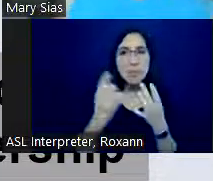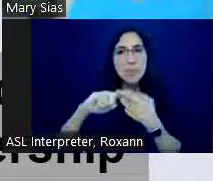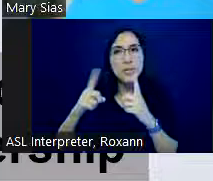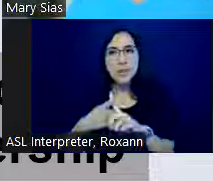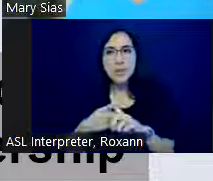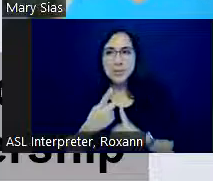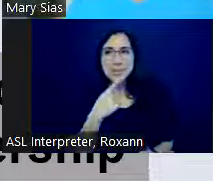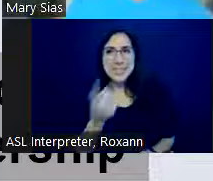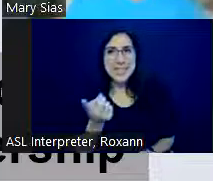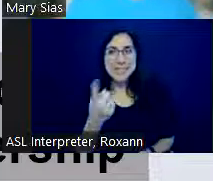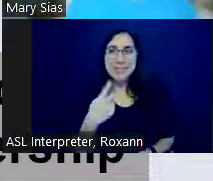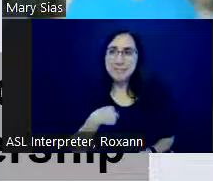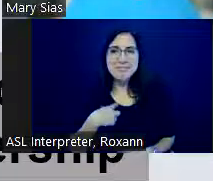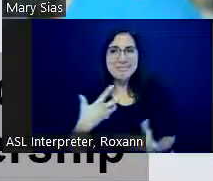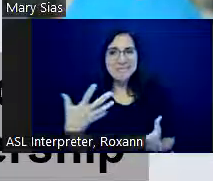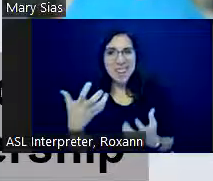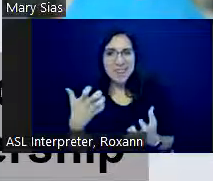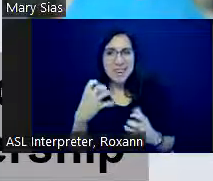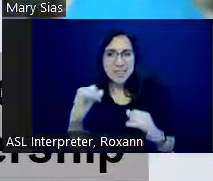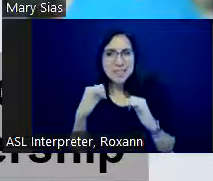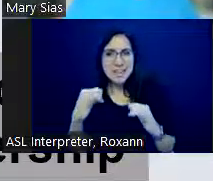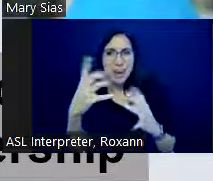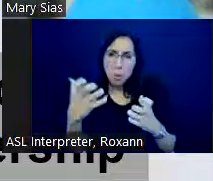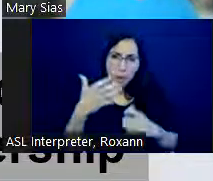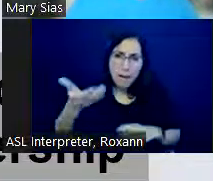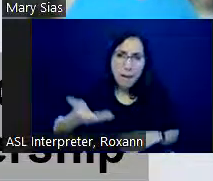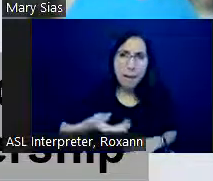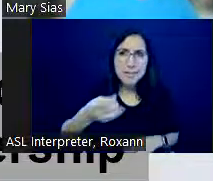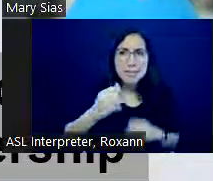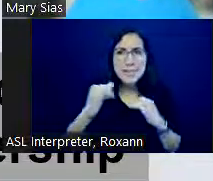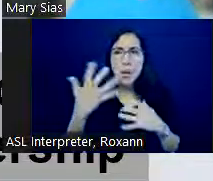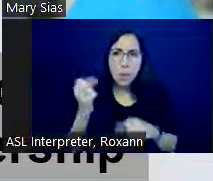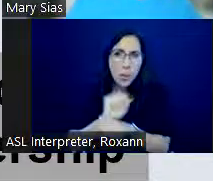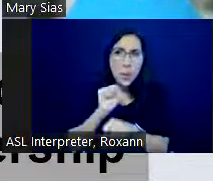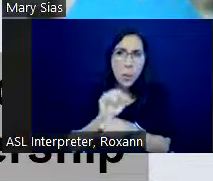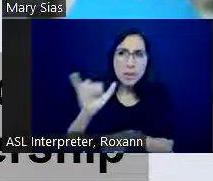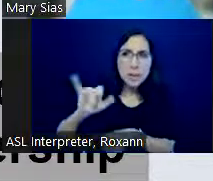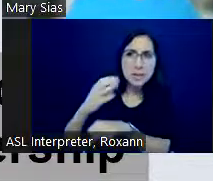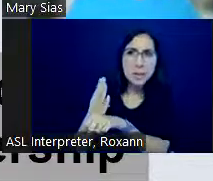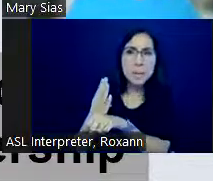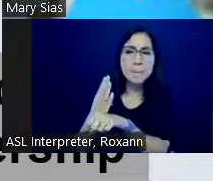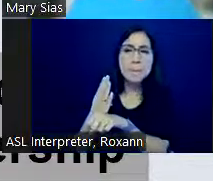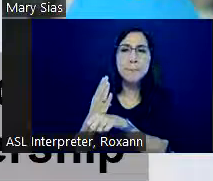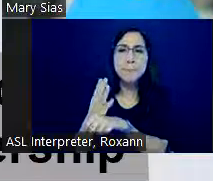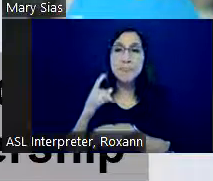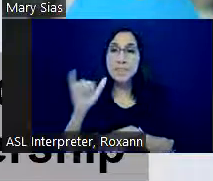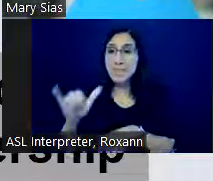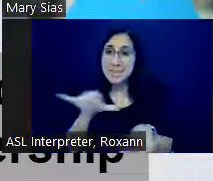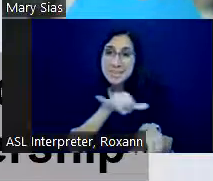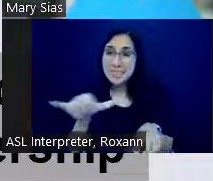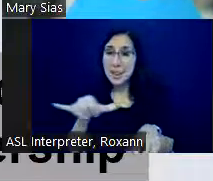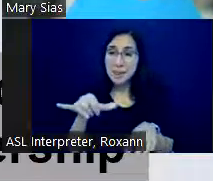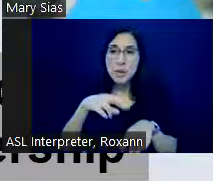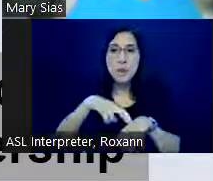How did you get your job? Referral? You knew somebody? But this is the same